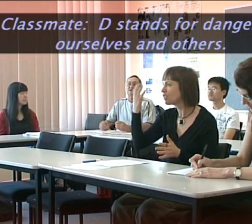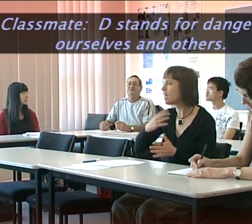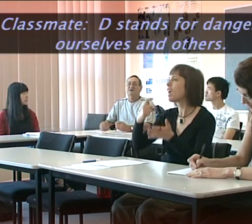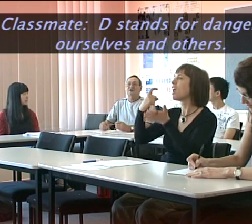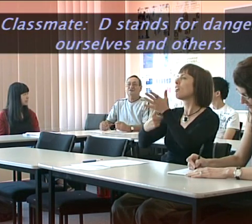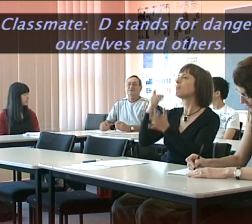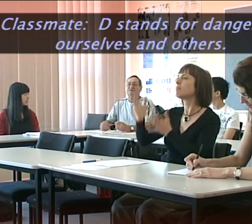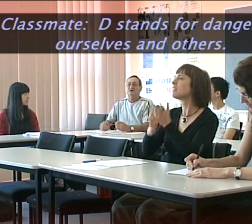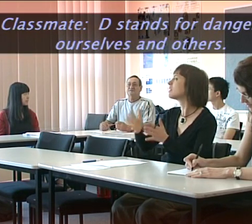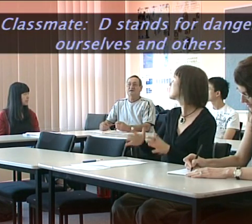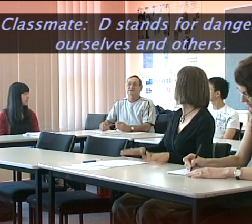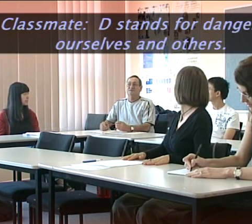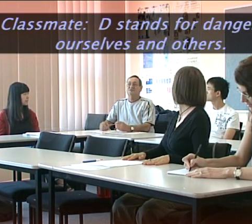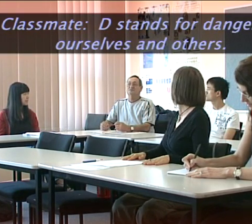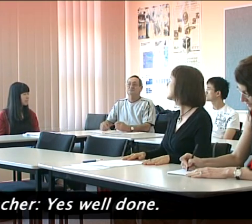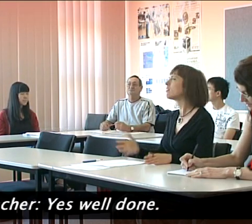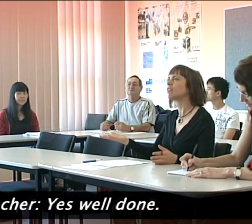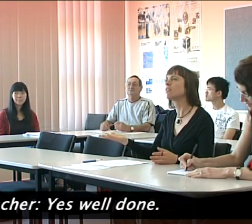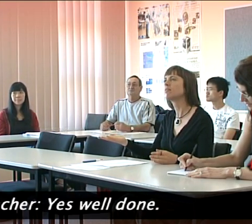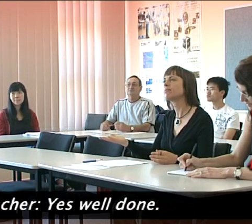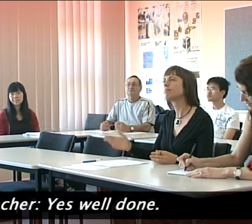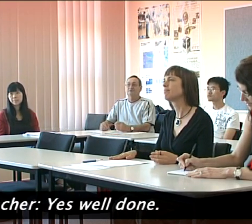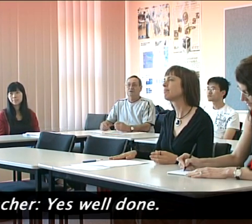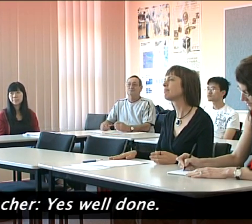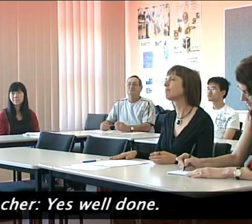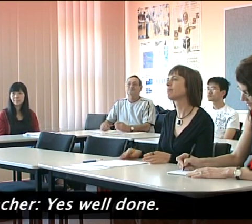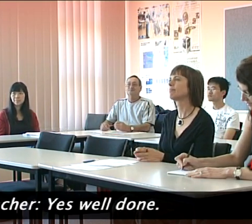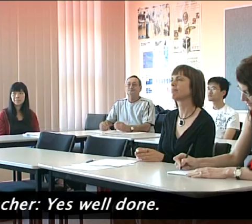D stands for danger for ourselves and others. Yes, well done.